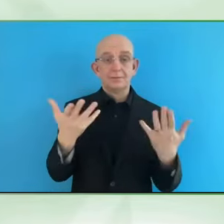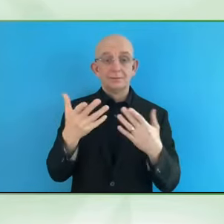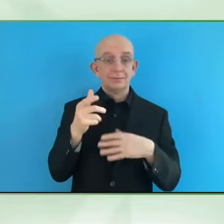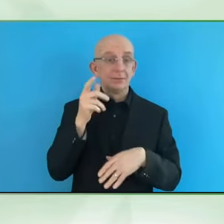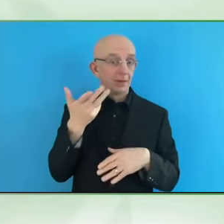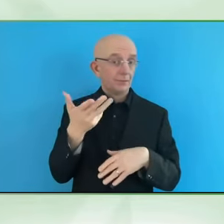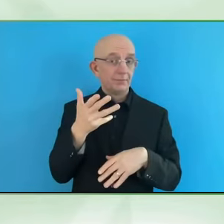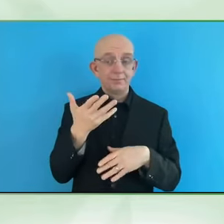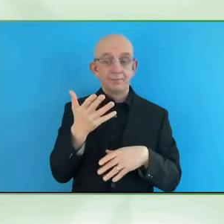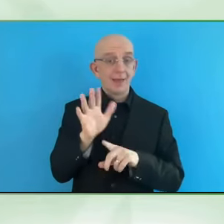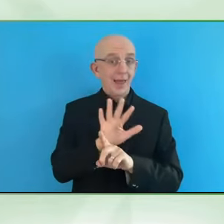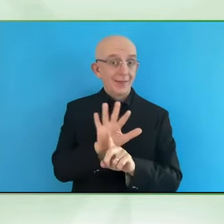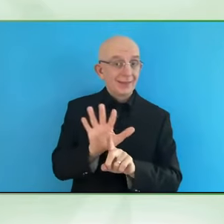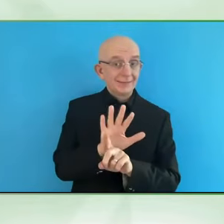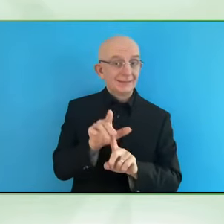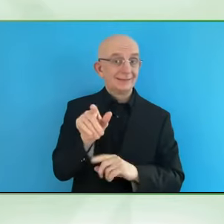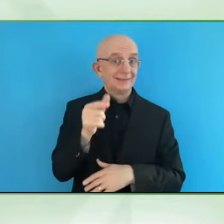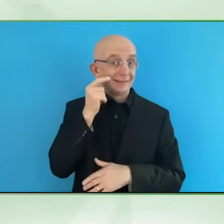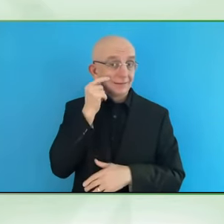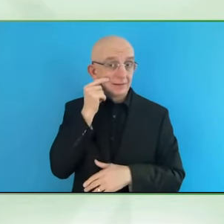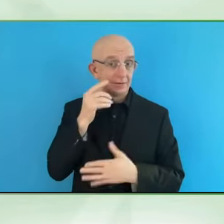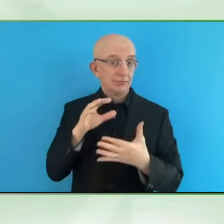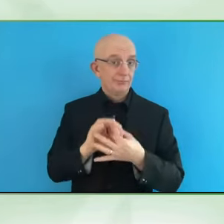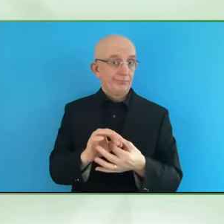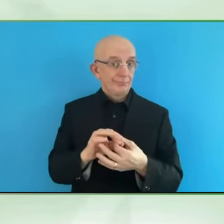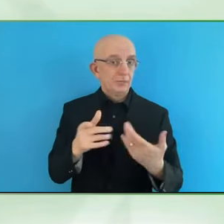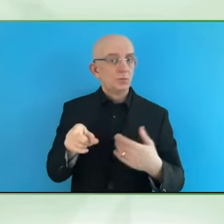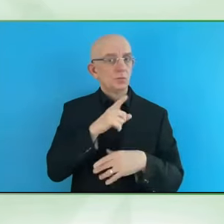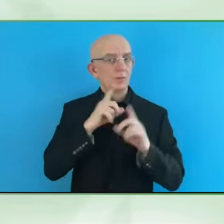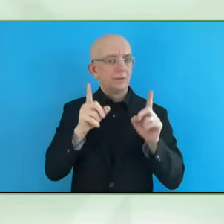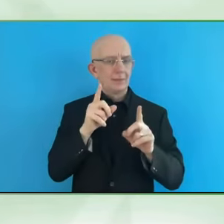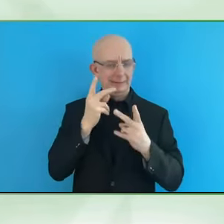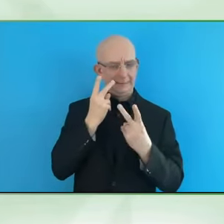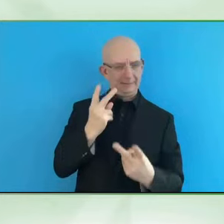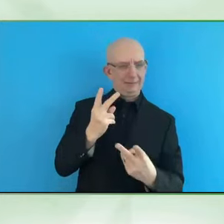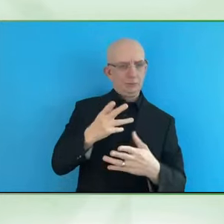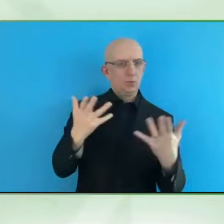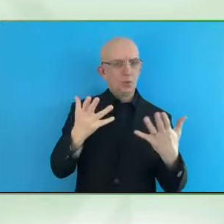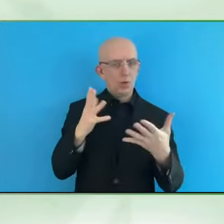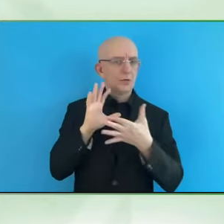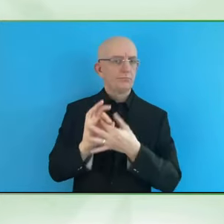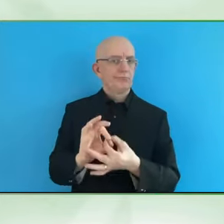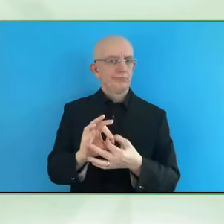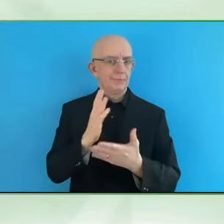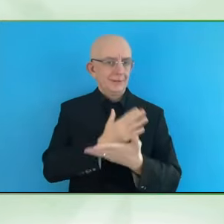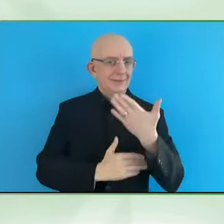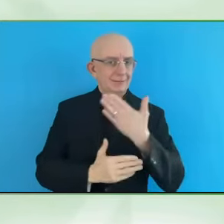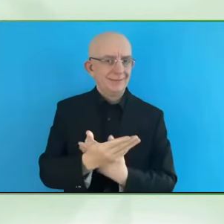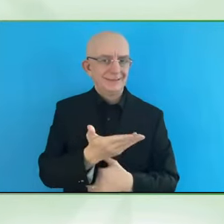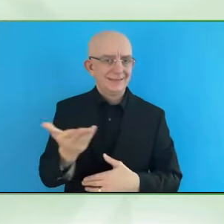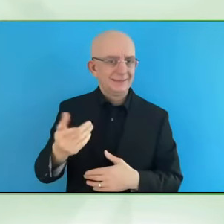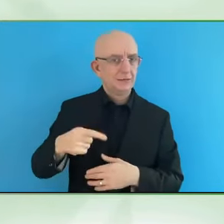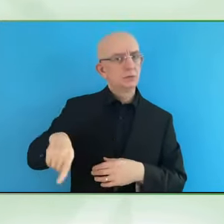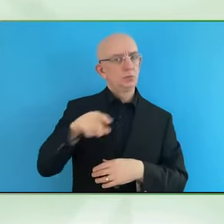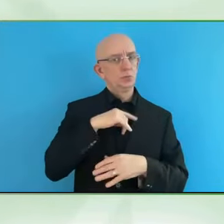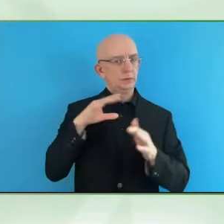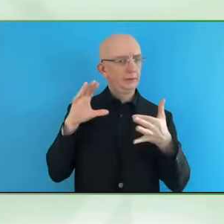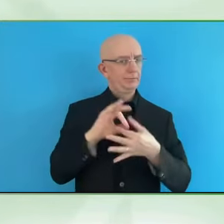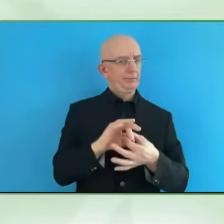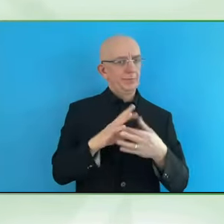that even more. Okay. So it's a good question. Thank you. Thank you, Elizabeth, for your contribution. Mm-hmm.